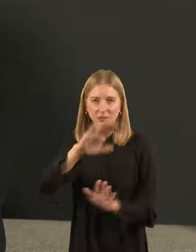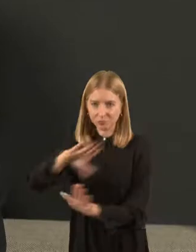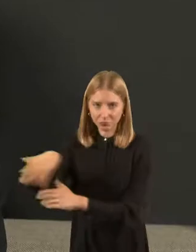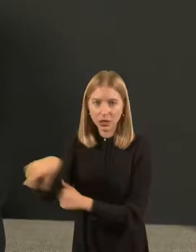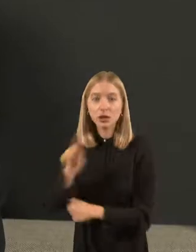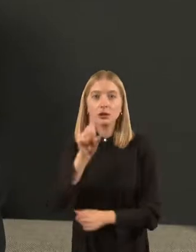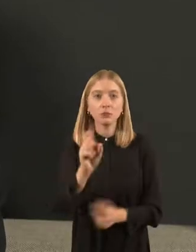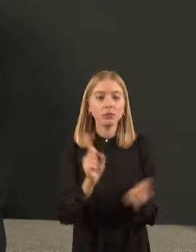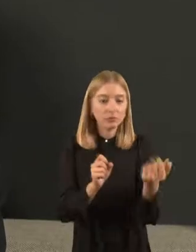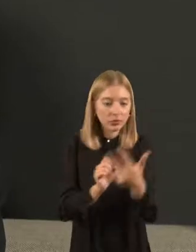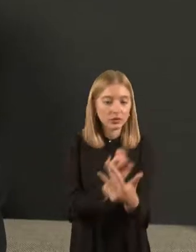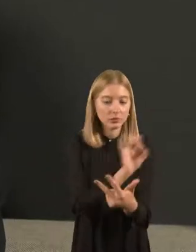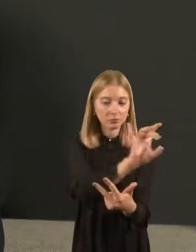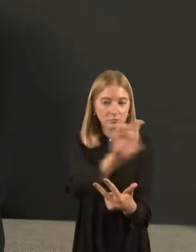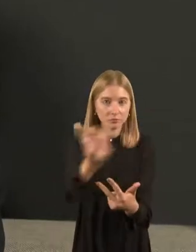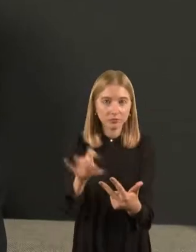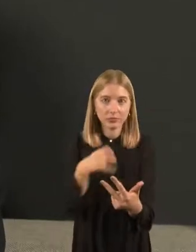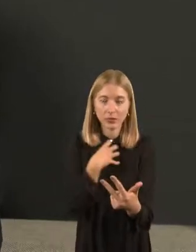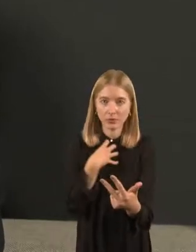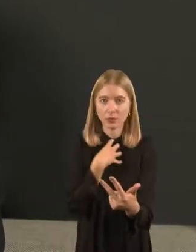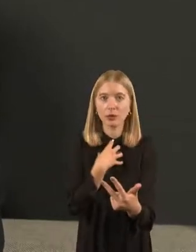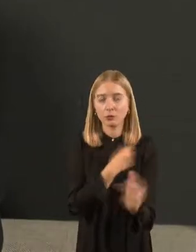and some other measures.